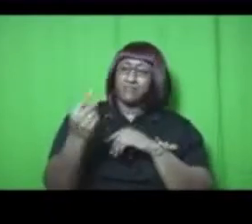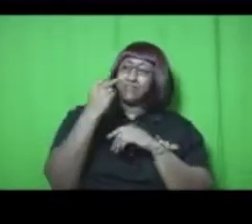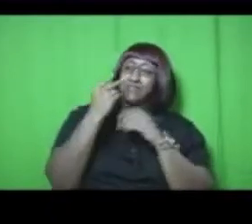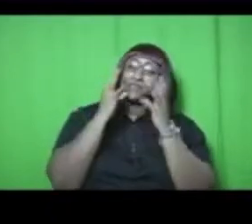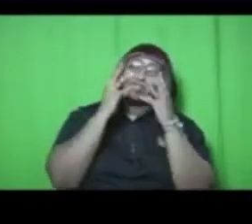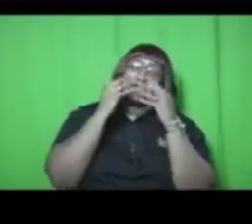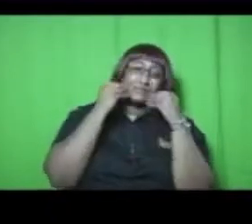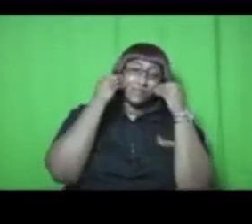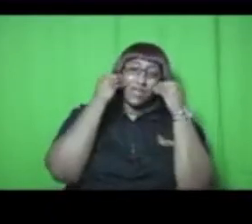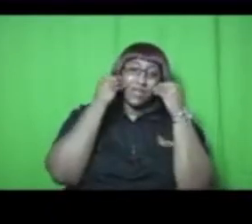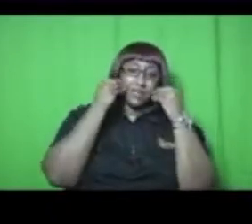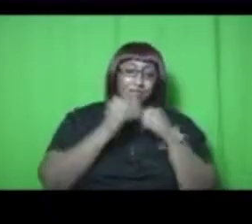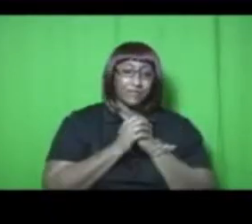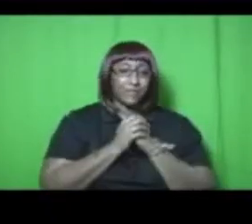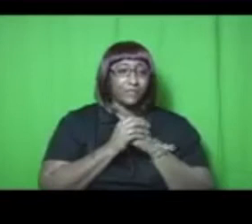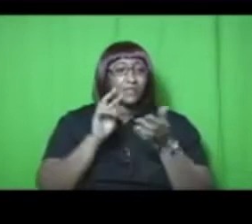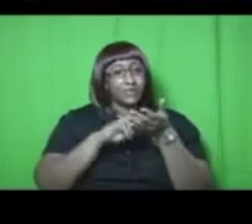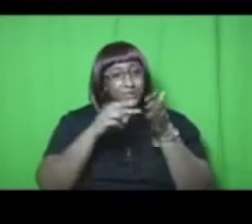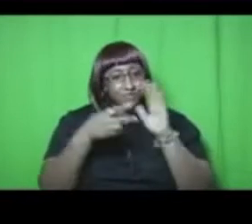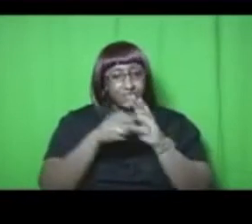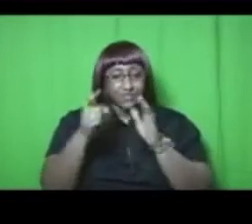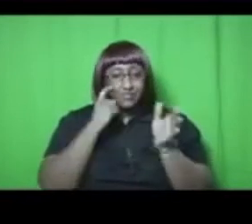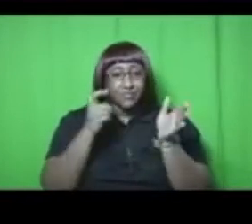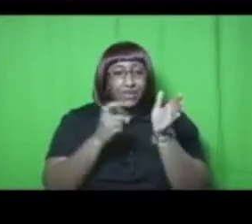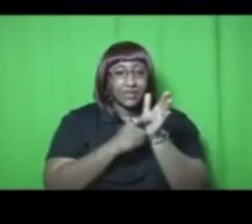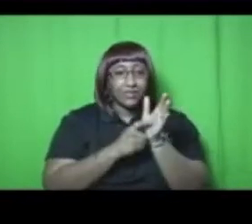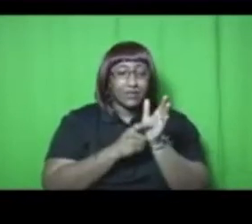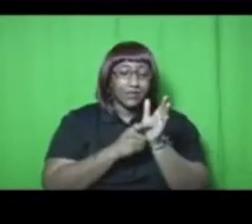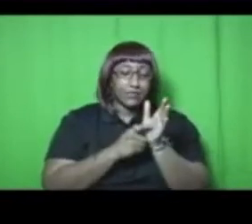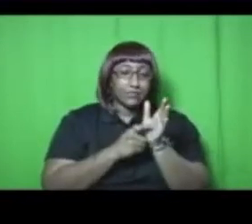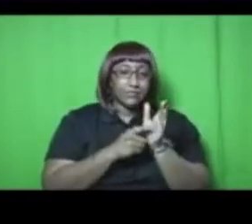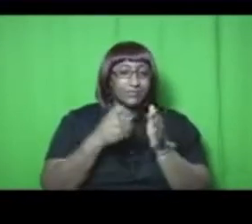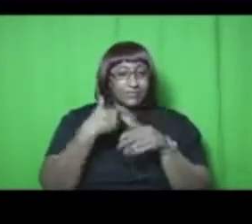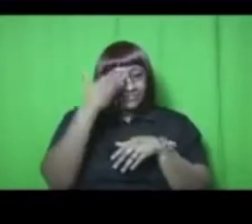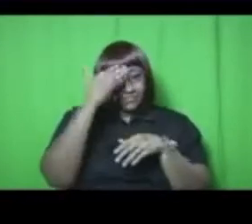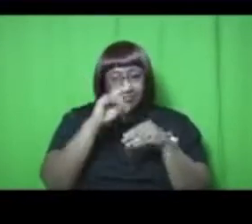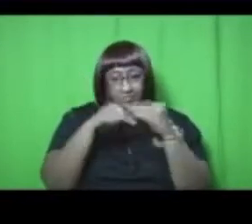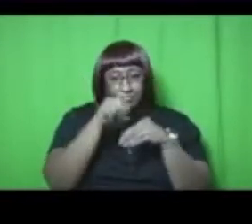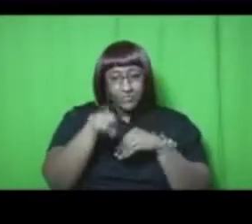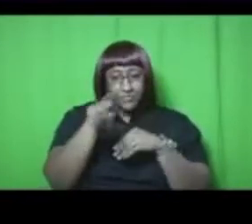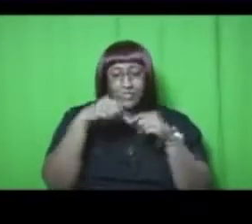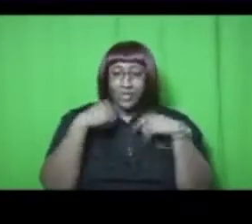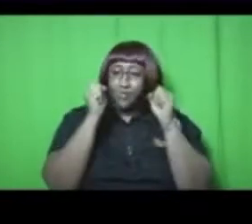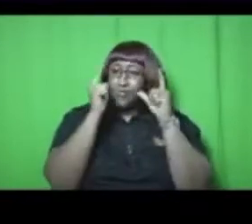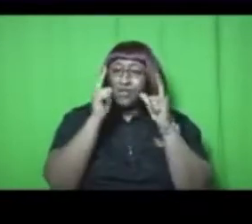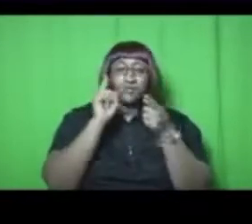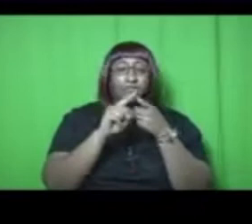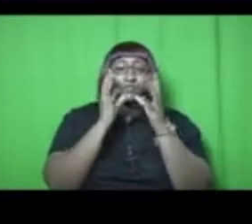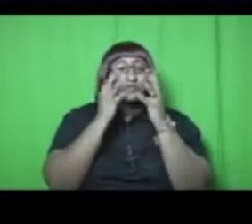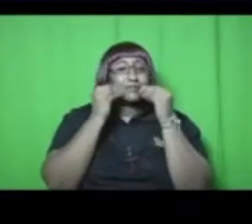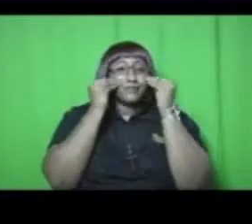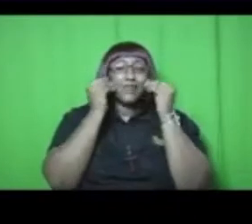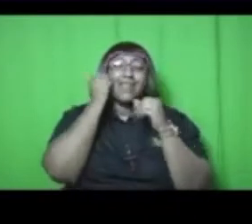smile, which means they recognize me. I don't know about you, but I wake up to a smile every morning